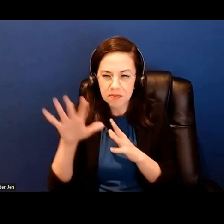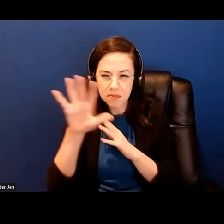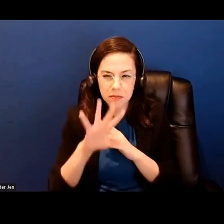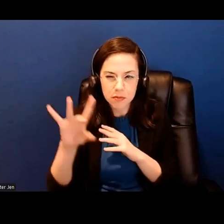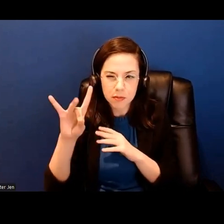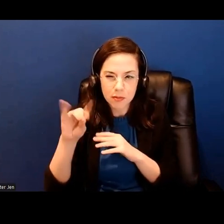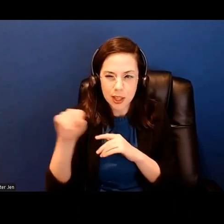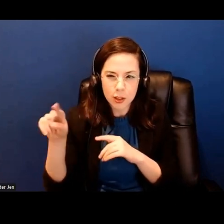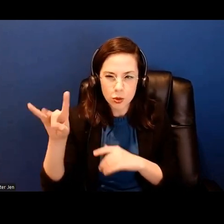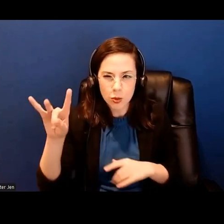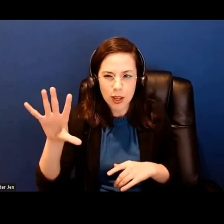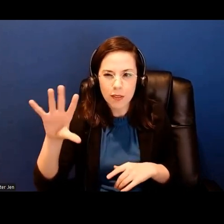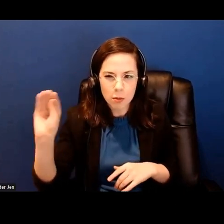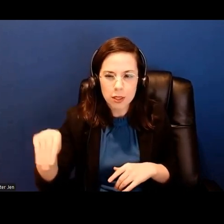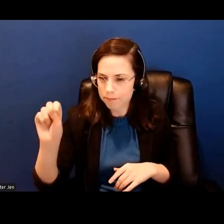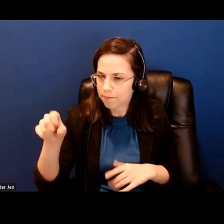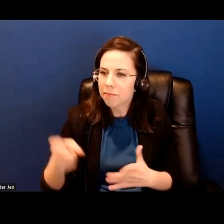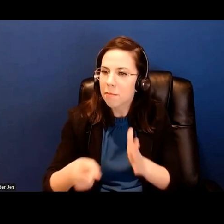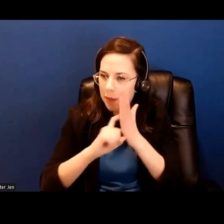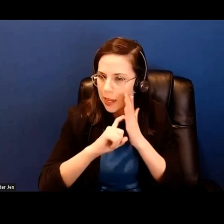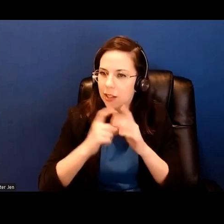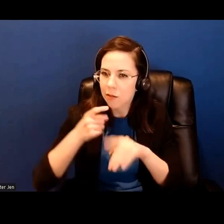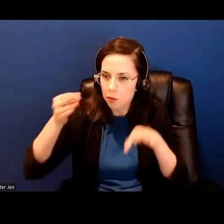and 85% are mandated